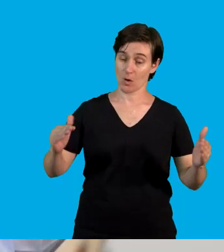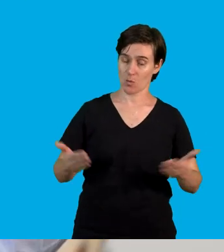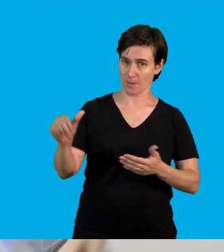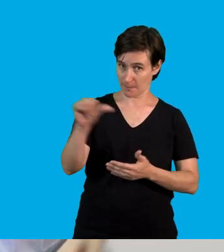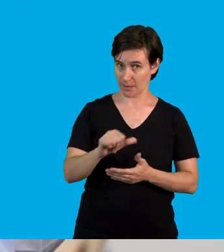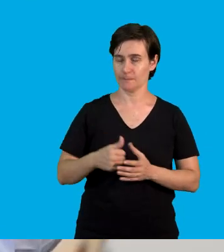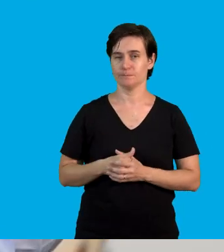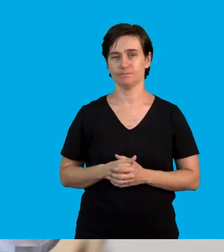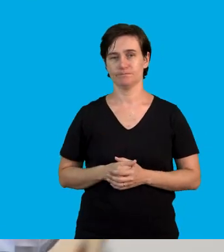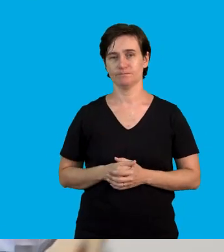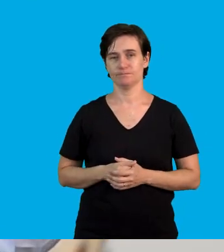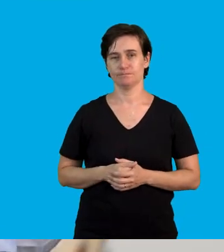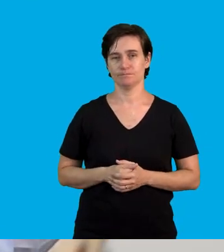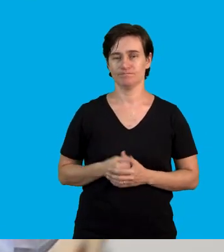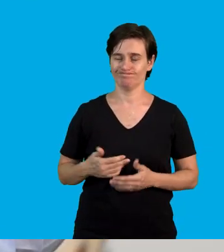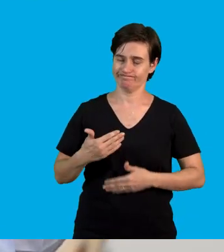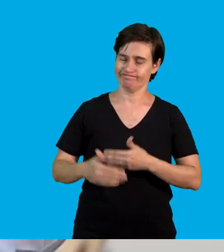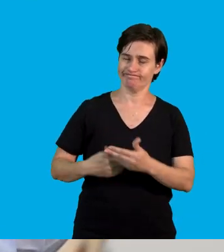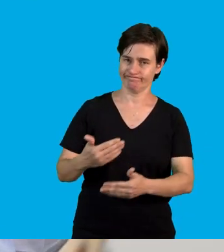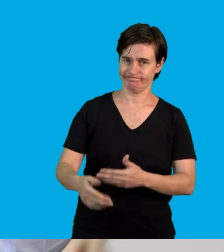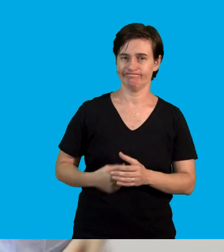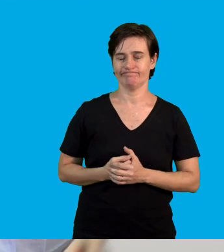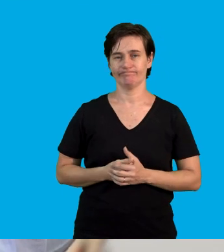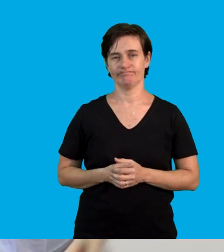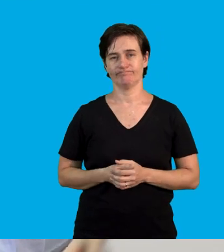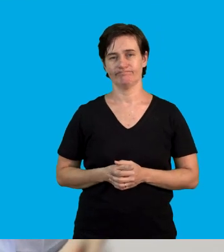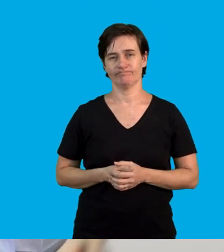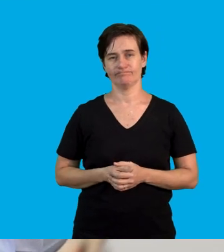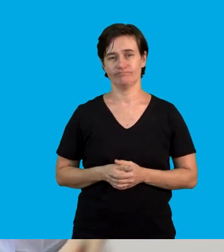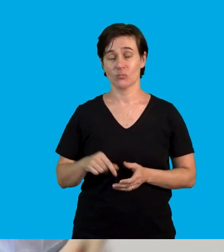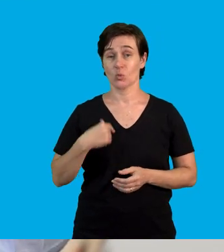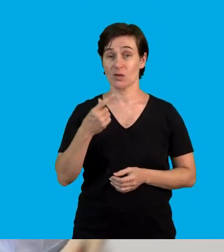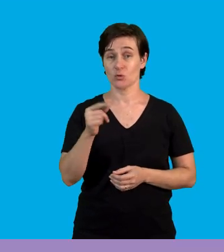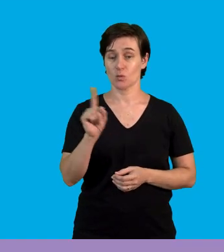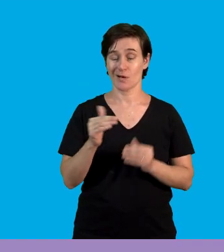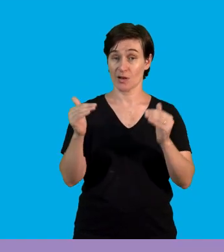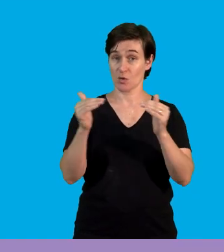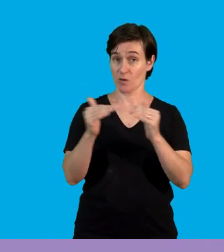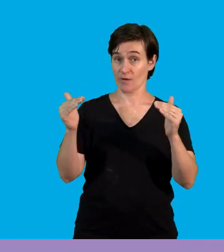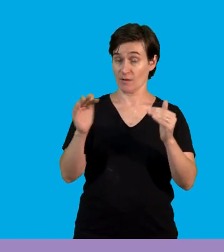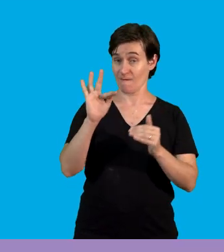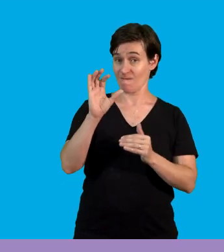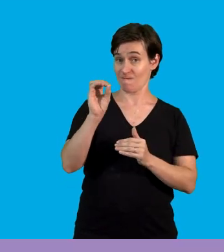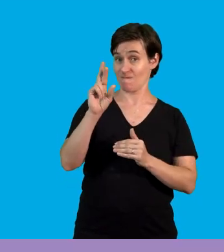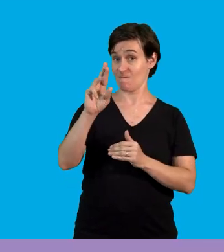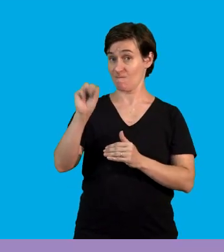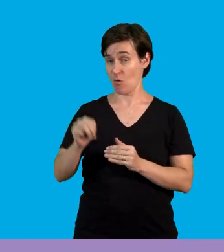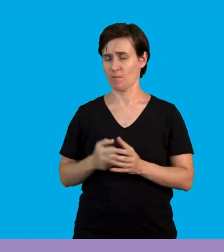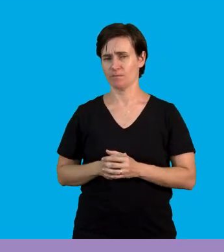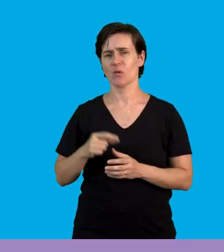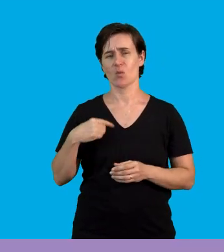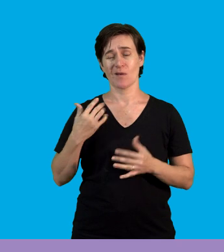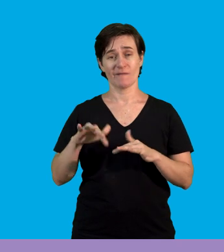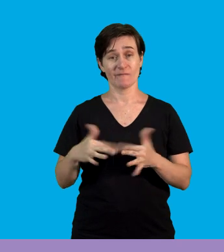Welcome back. Now, let's continue. We are doing equivalent forms, and we've done fractions